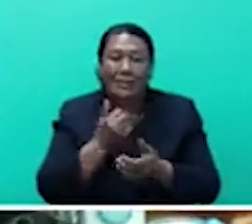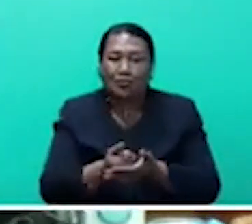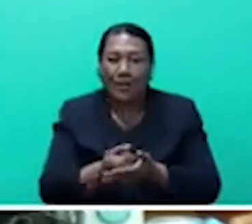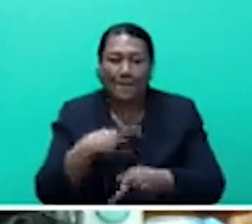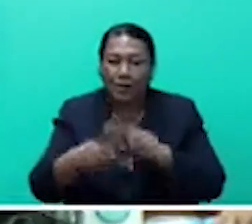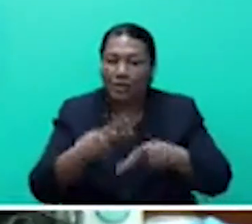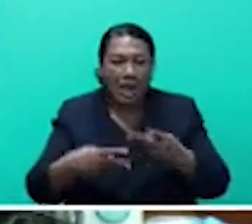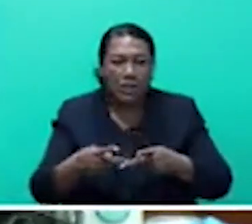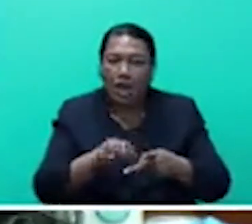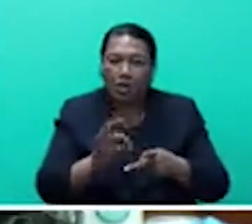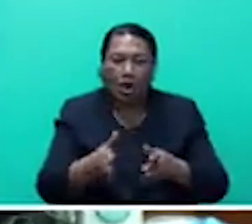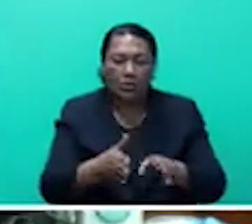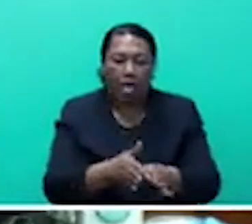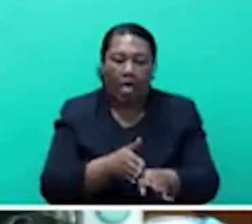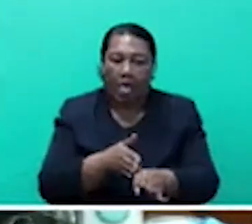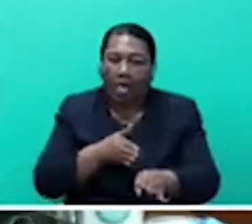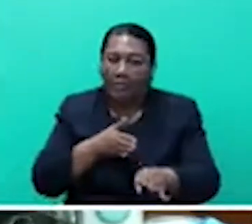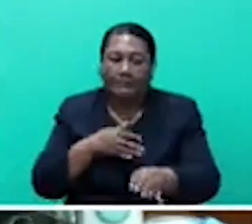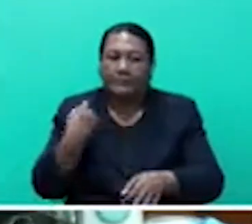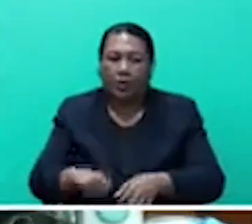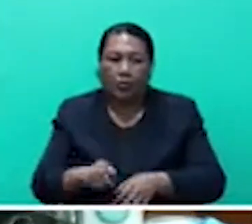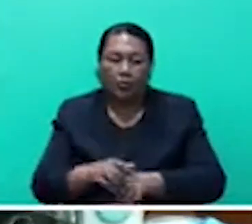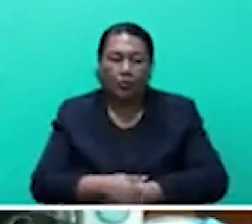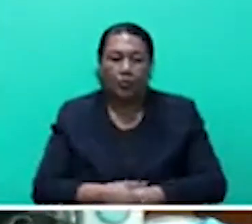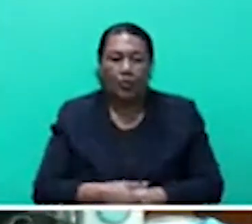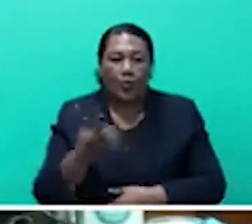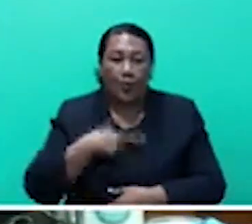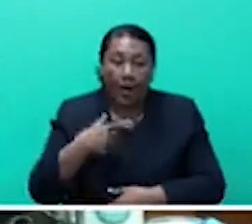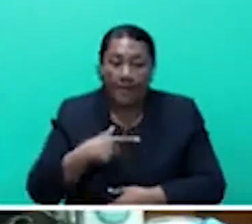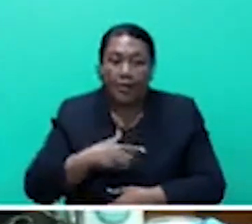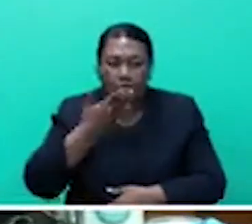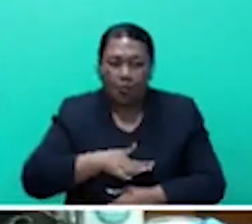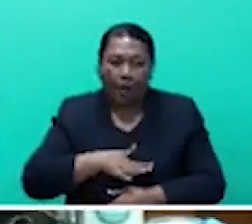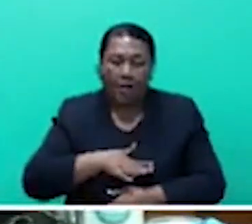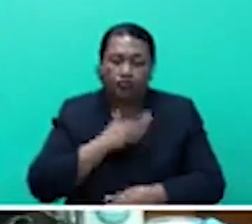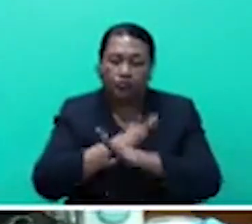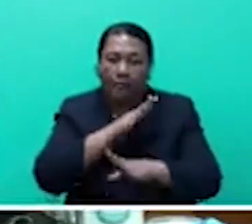removed the specialized corruption courts, which was introduced by the